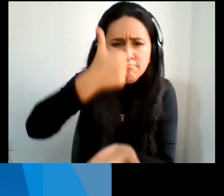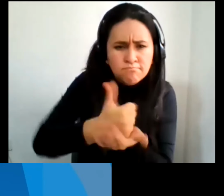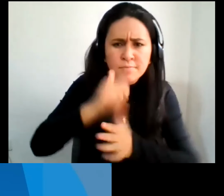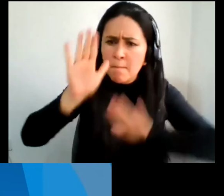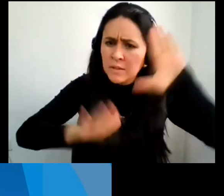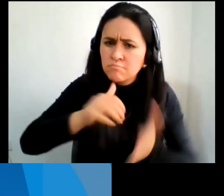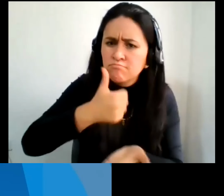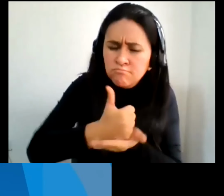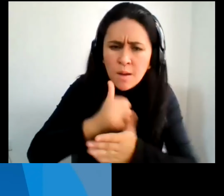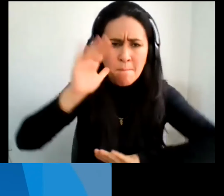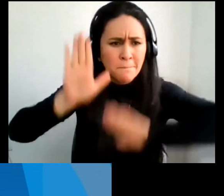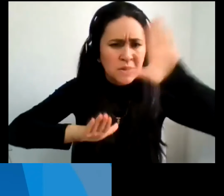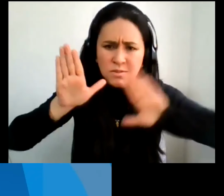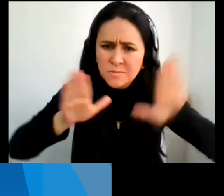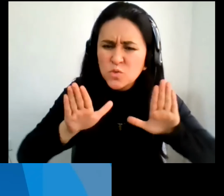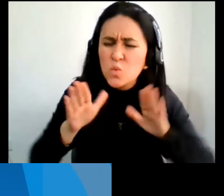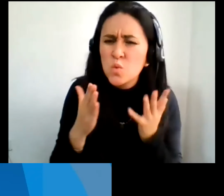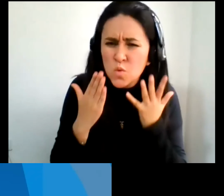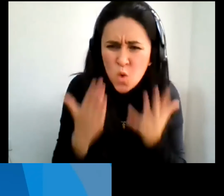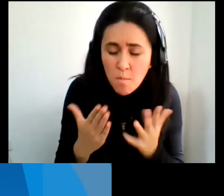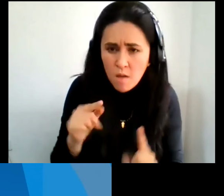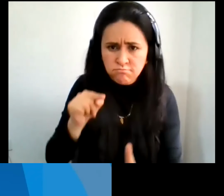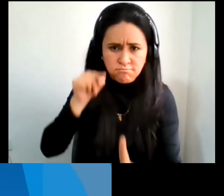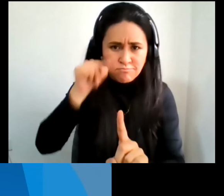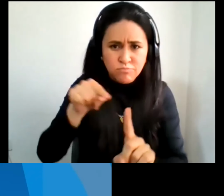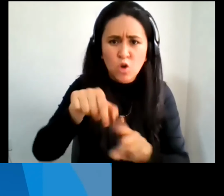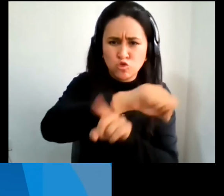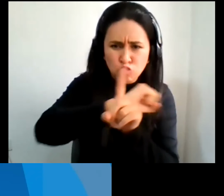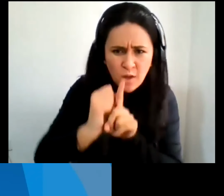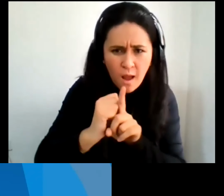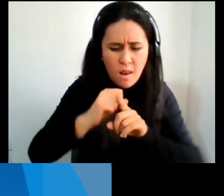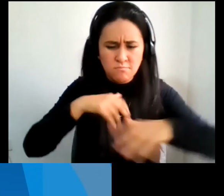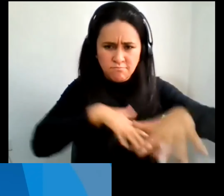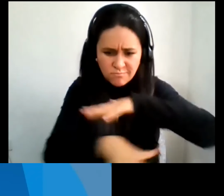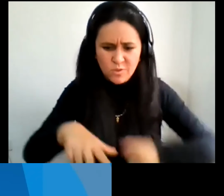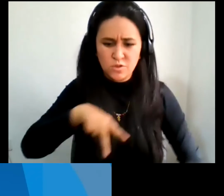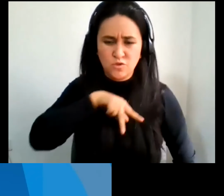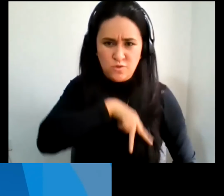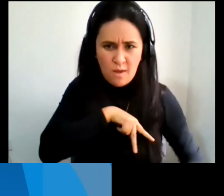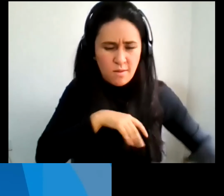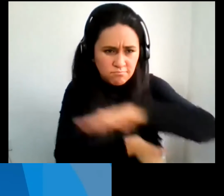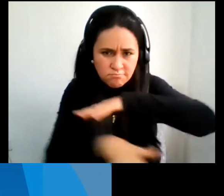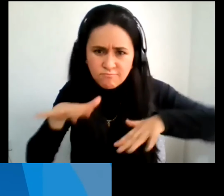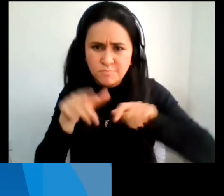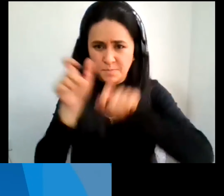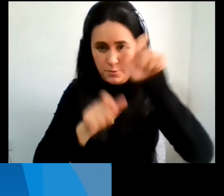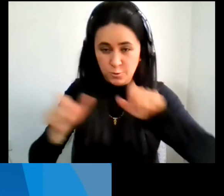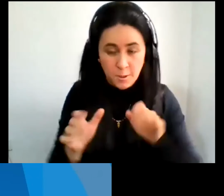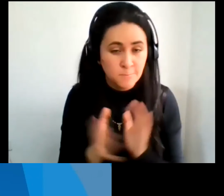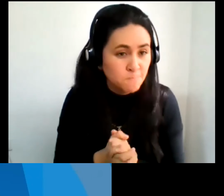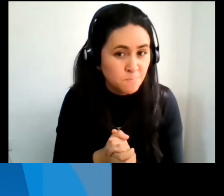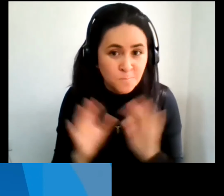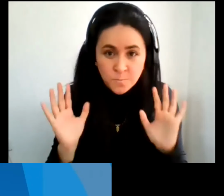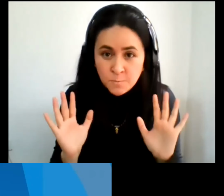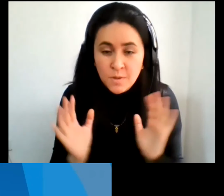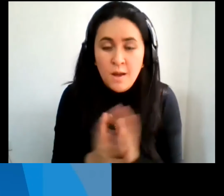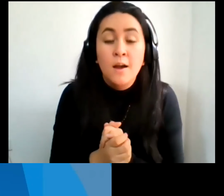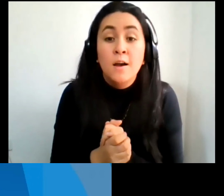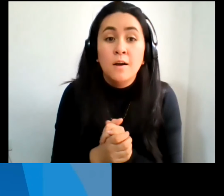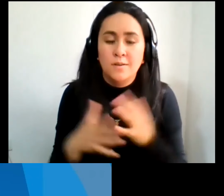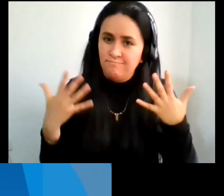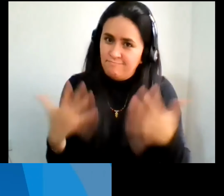of the social participation and the approach of the social determinants in health in all this. Well, I